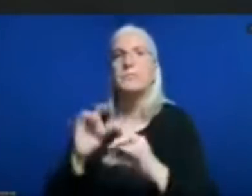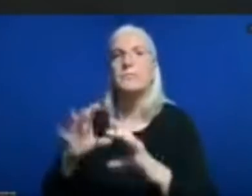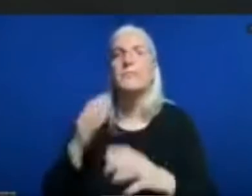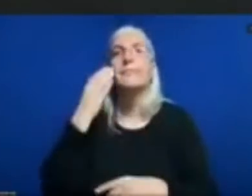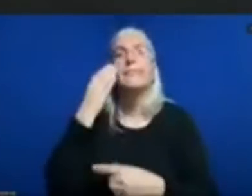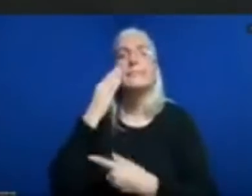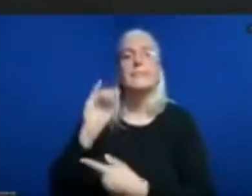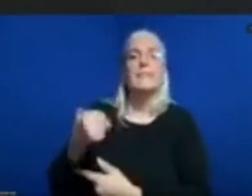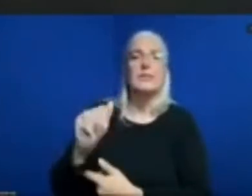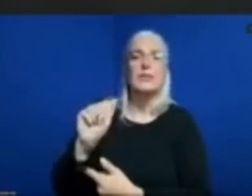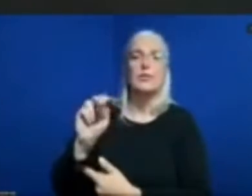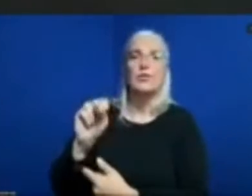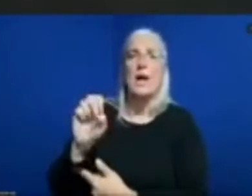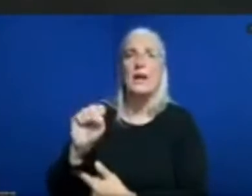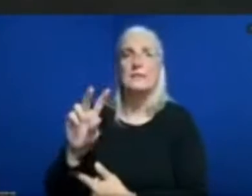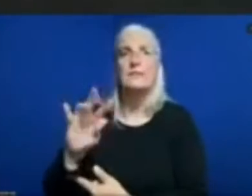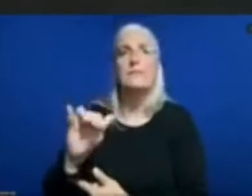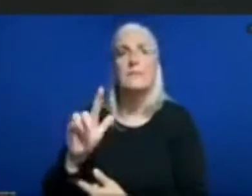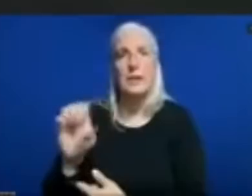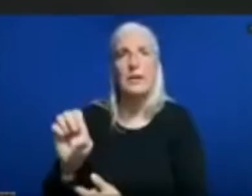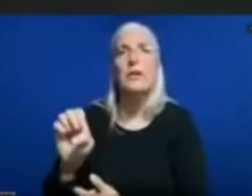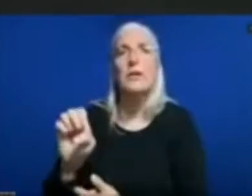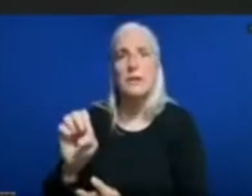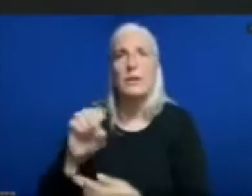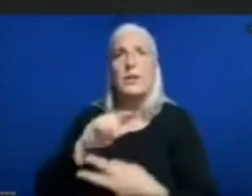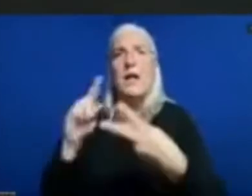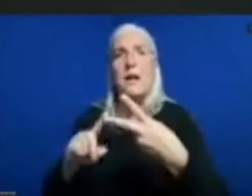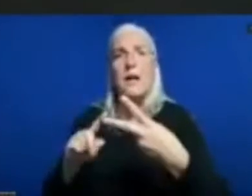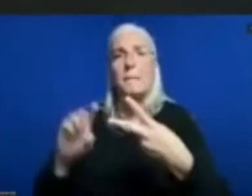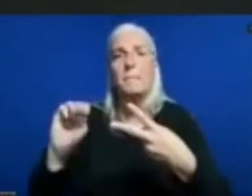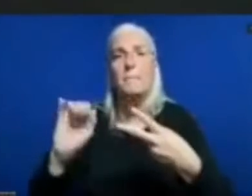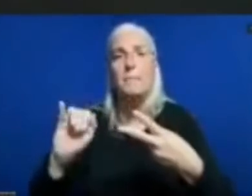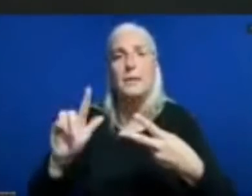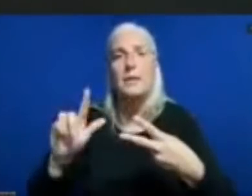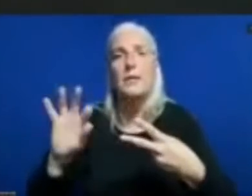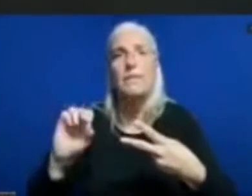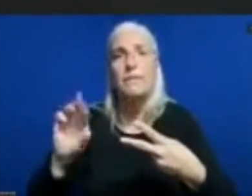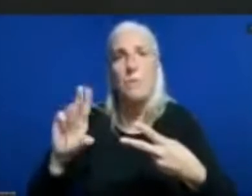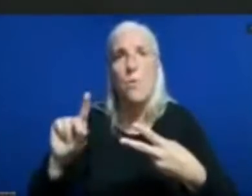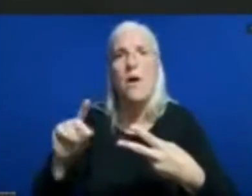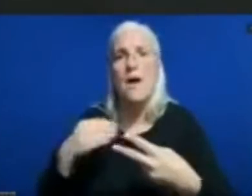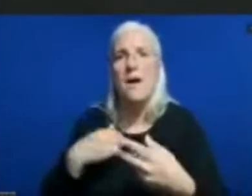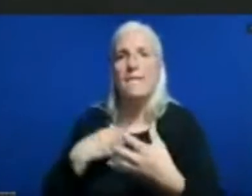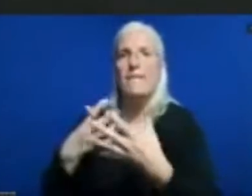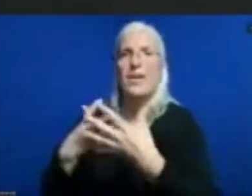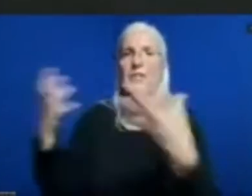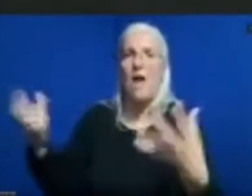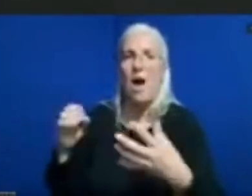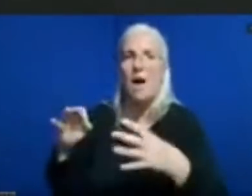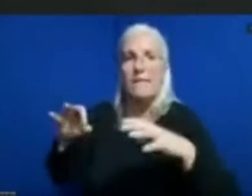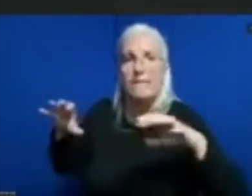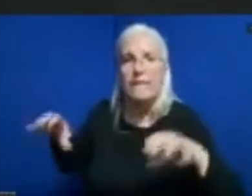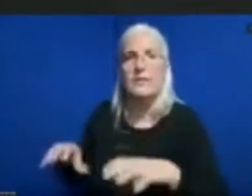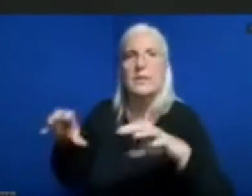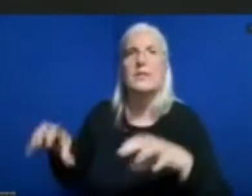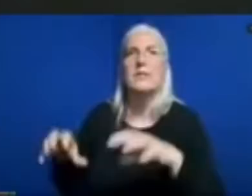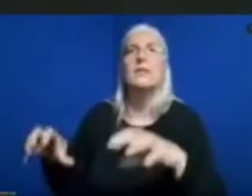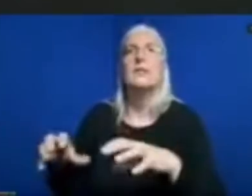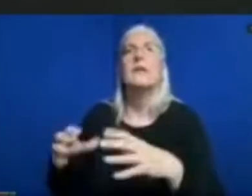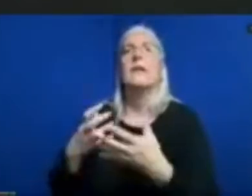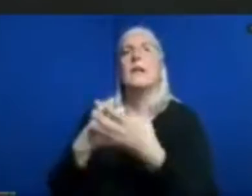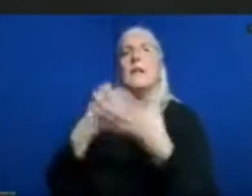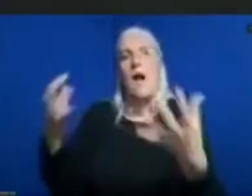of courageous work by law enforcement and the fire personnel. When that spot fire started in Janesville, it moved rapidly